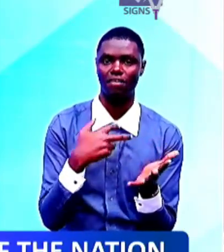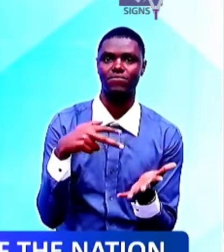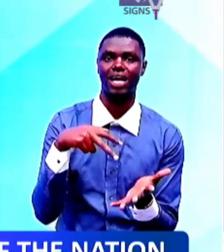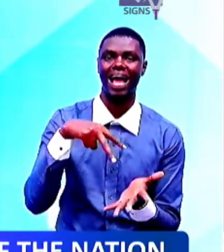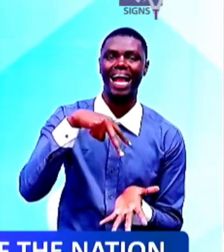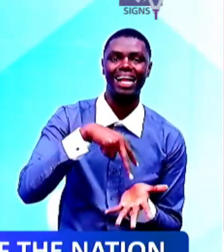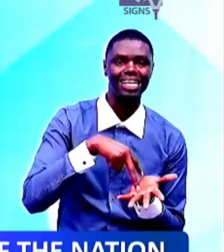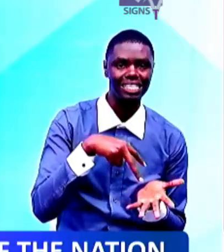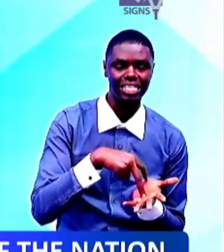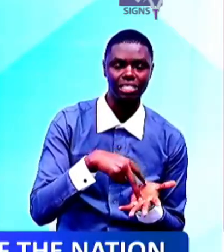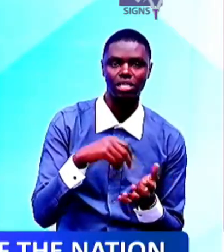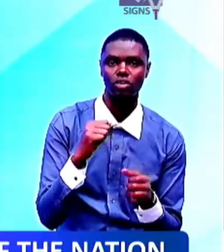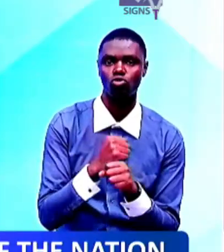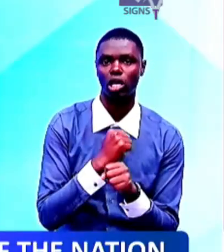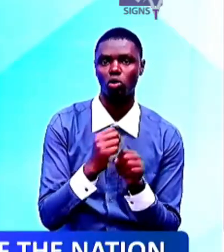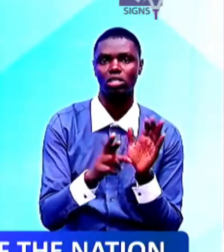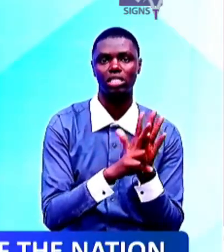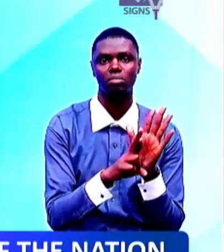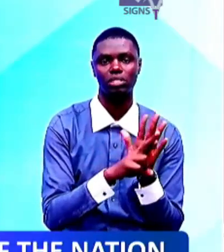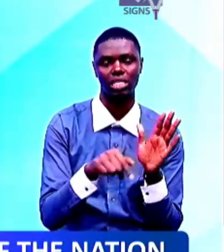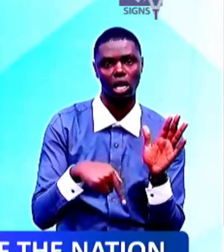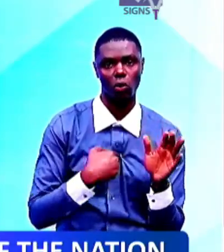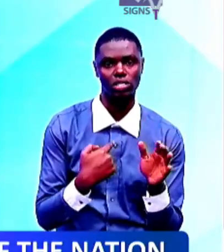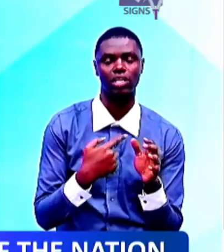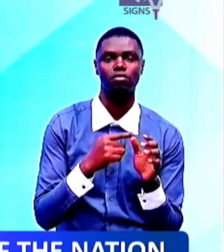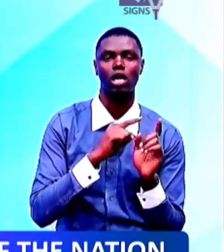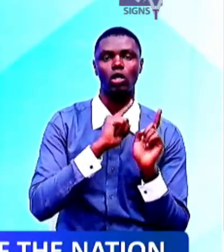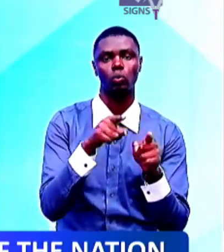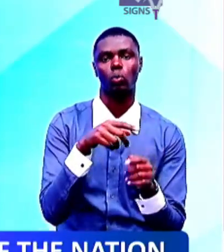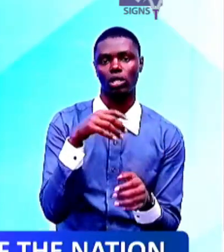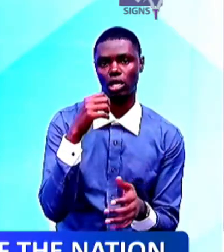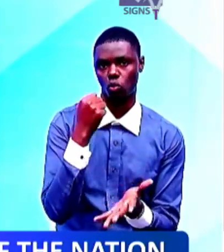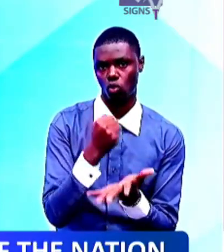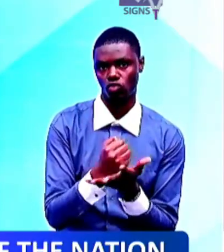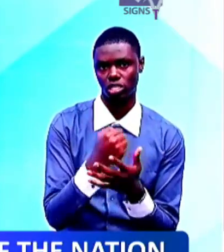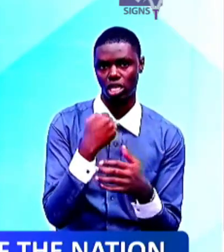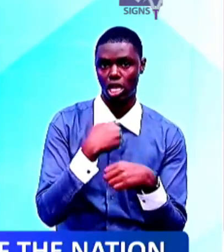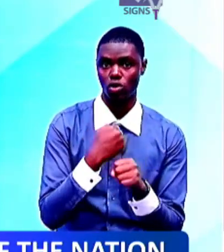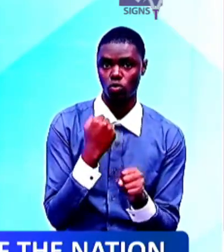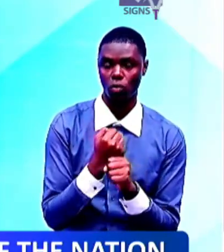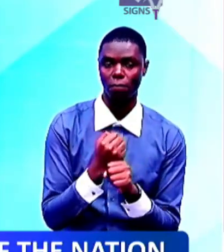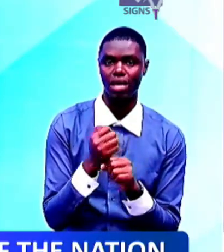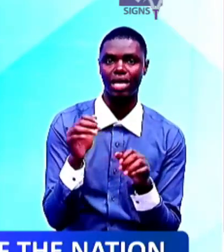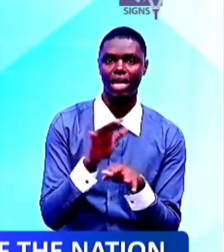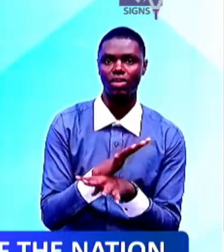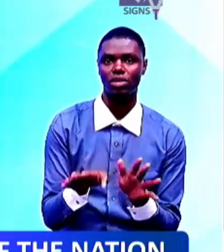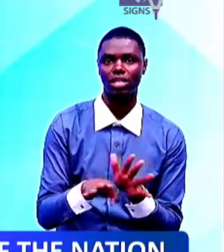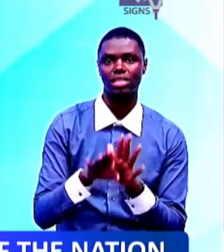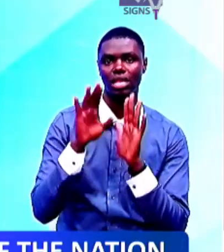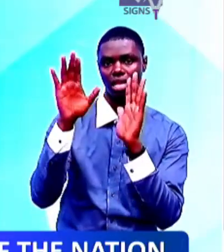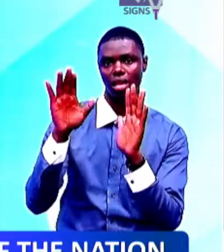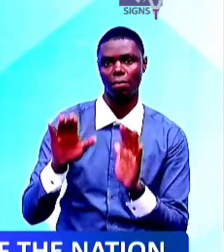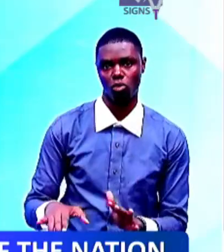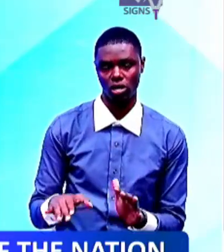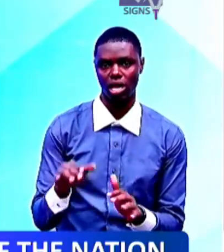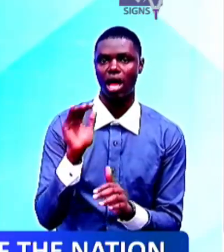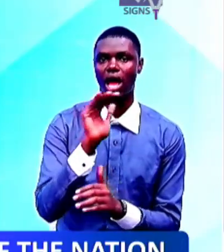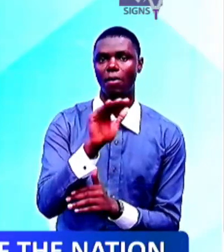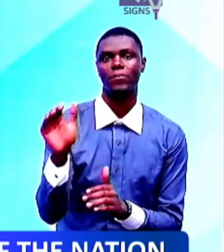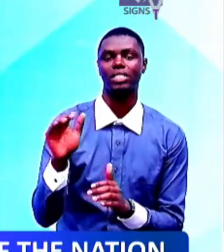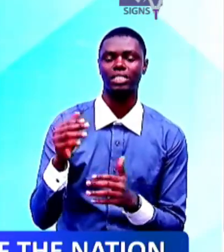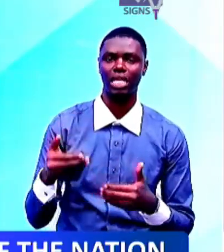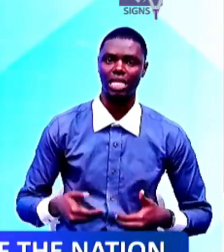we will not be able to front ourselves to run for office. And therefore, to make this thing meaningful, I'm still urging young people to join